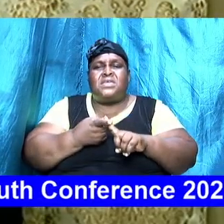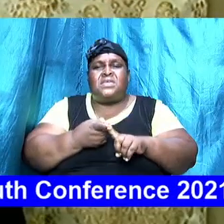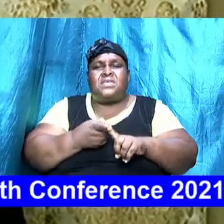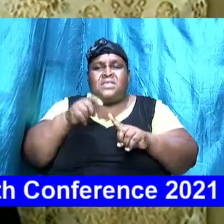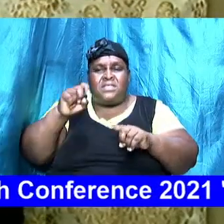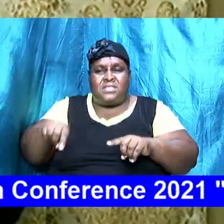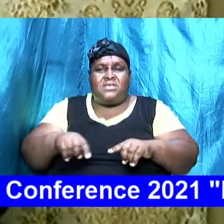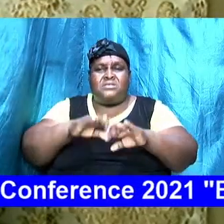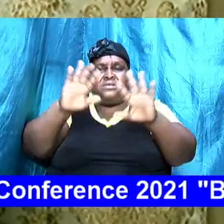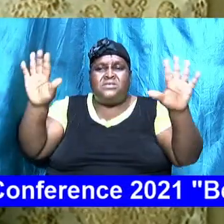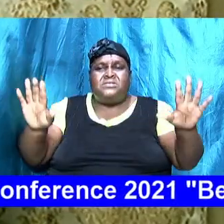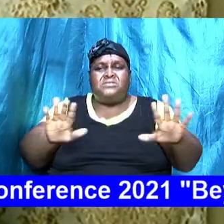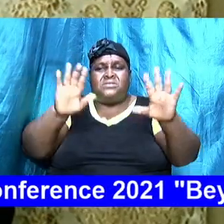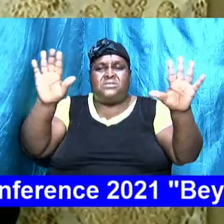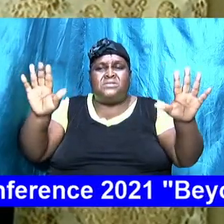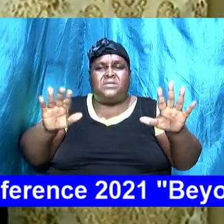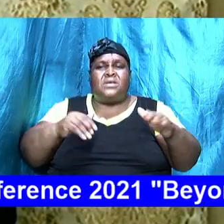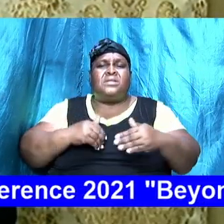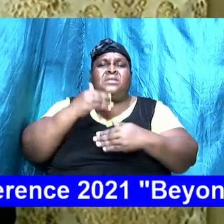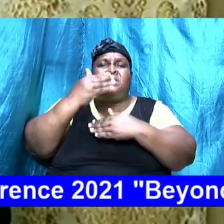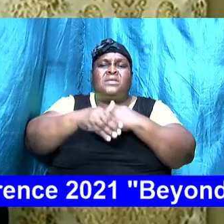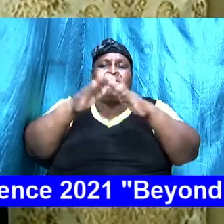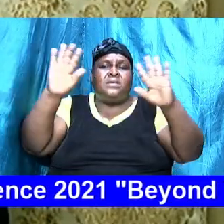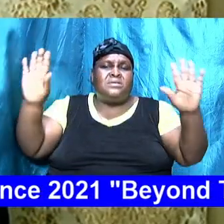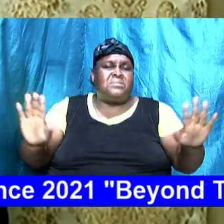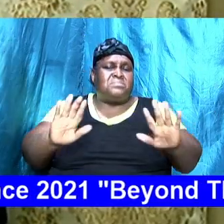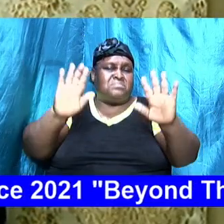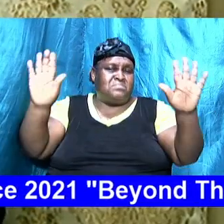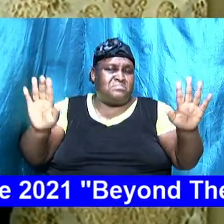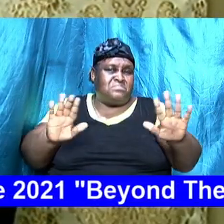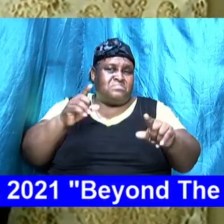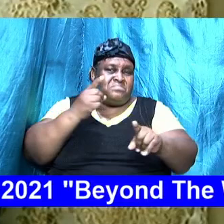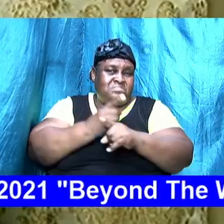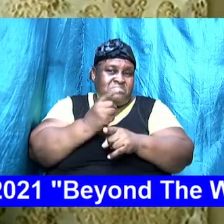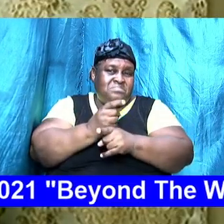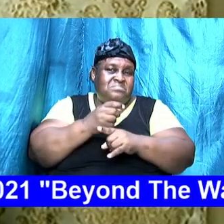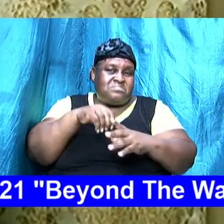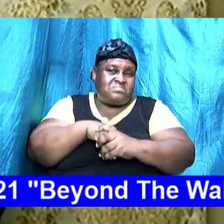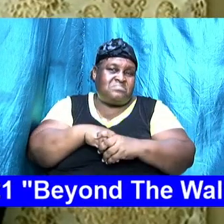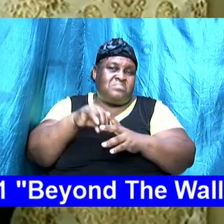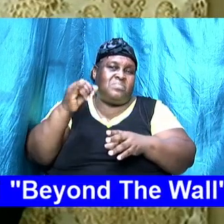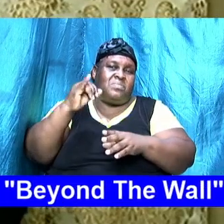this Sunday and next Sunday, we are going right into